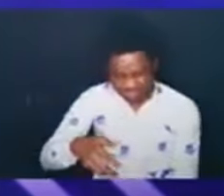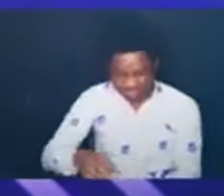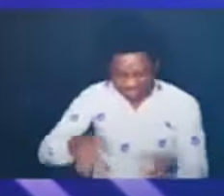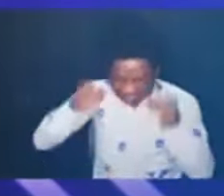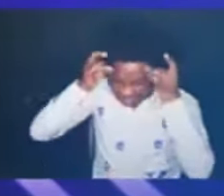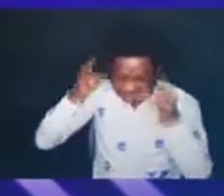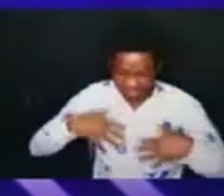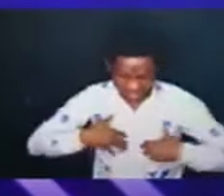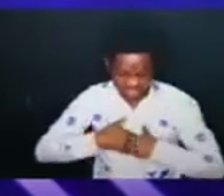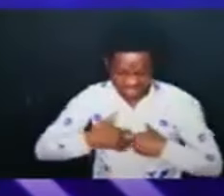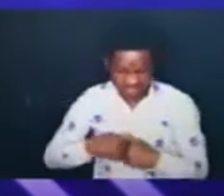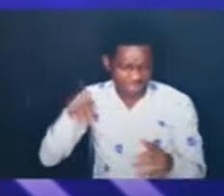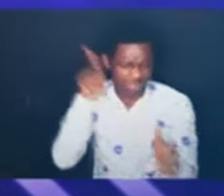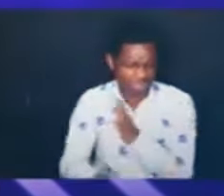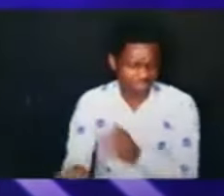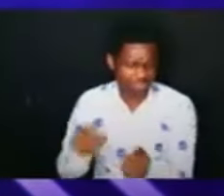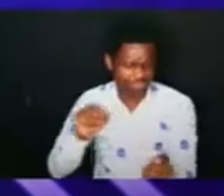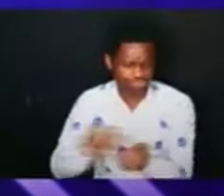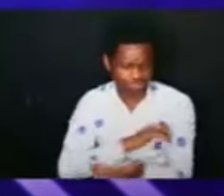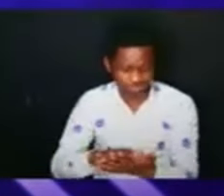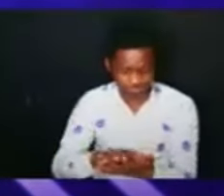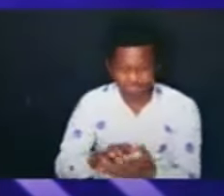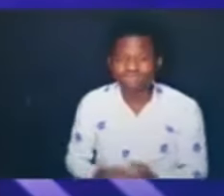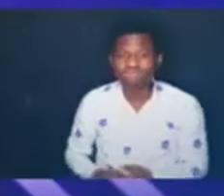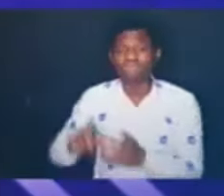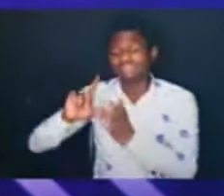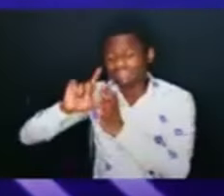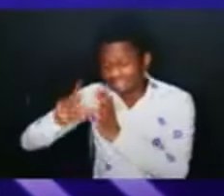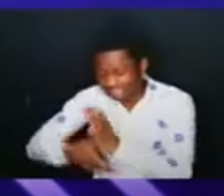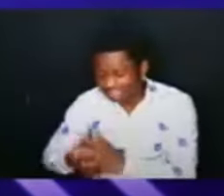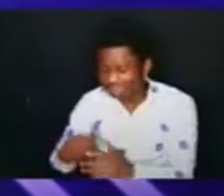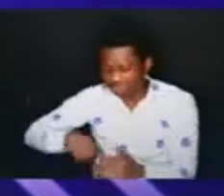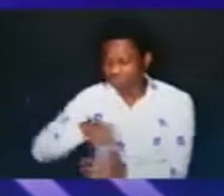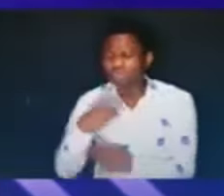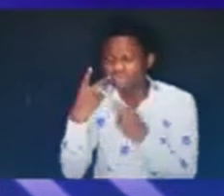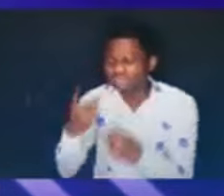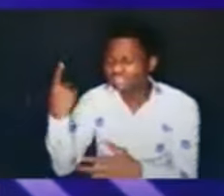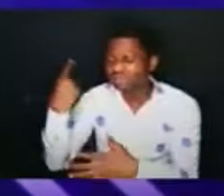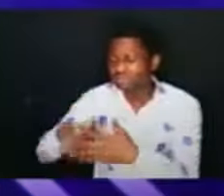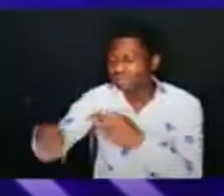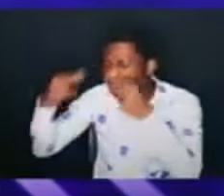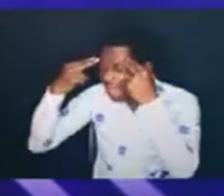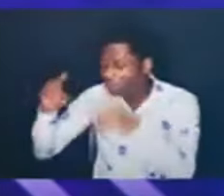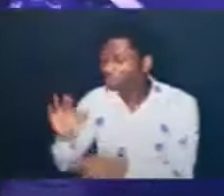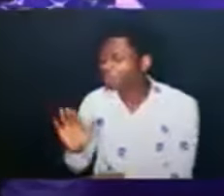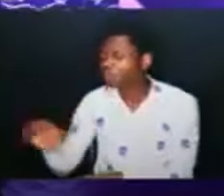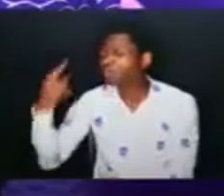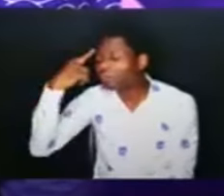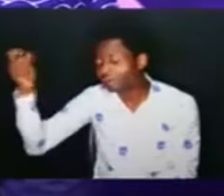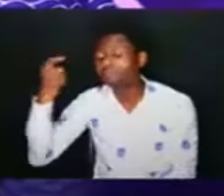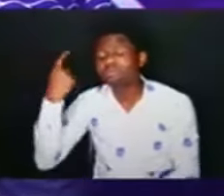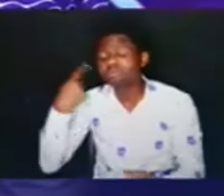last sentence, shall we read together? Then we will see what comes his dream. And you know, say,